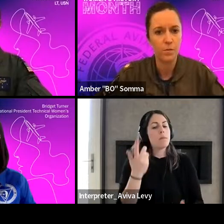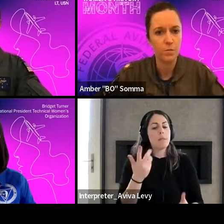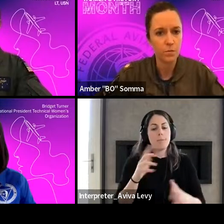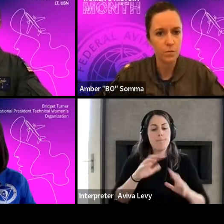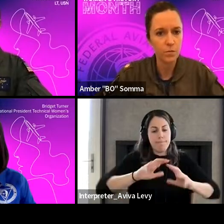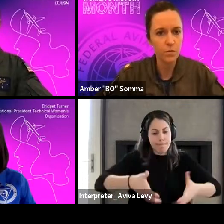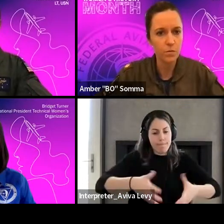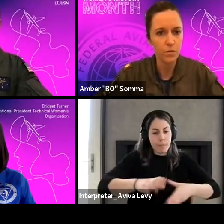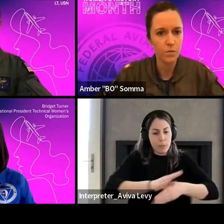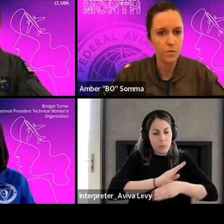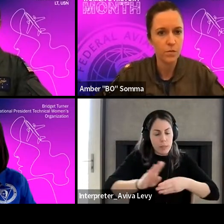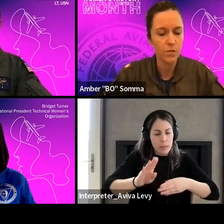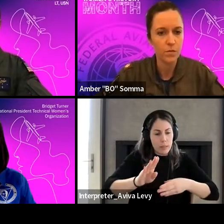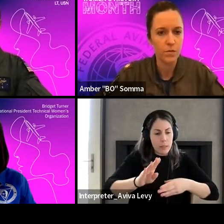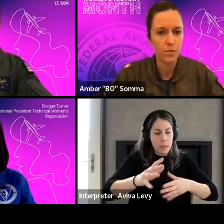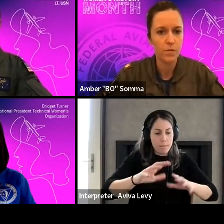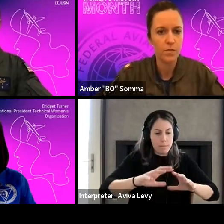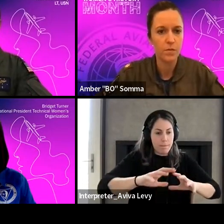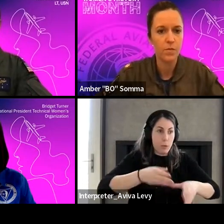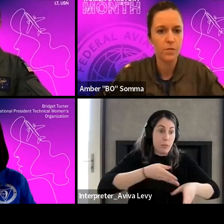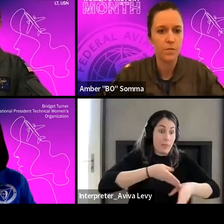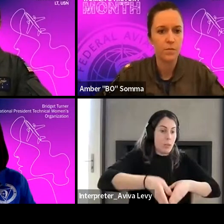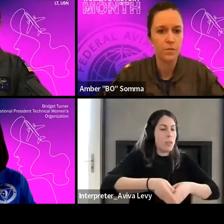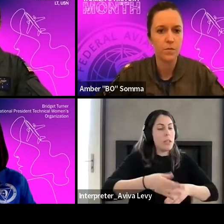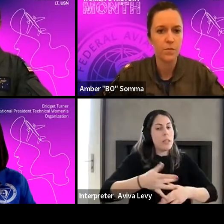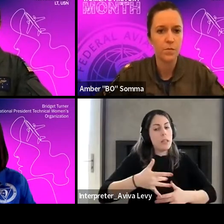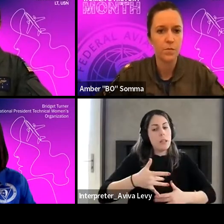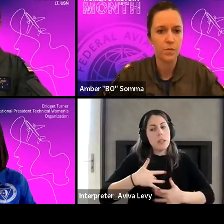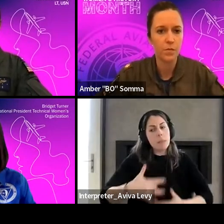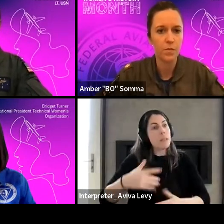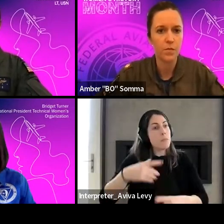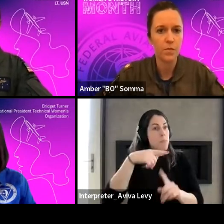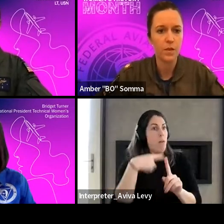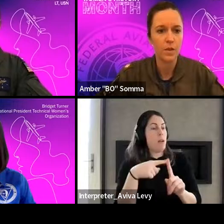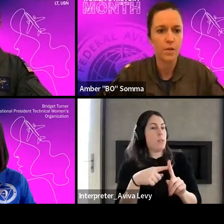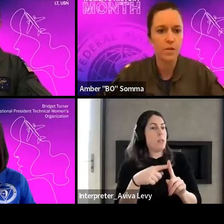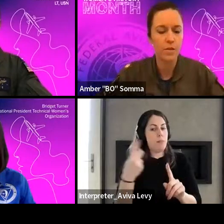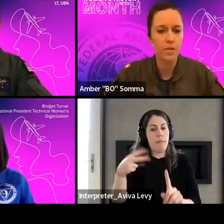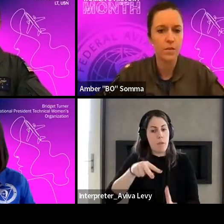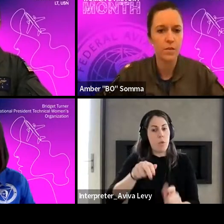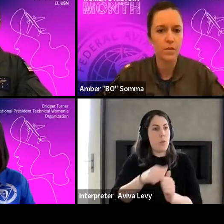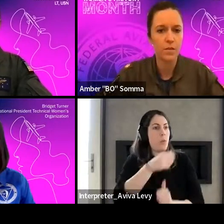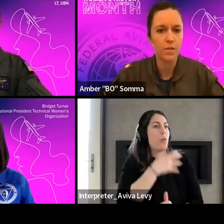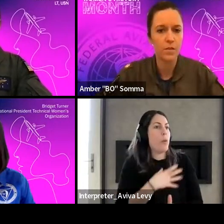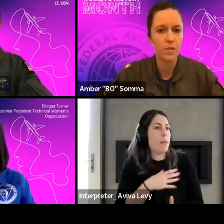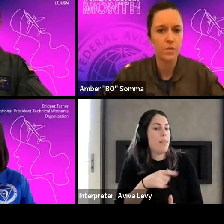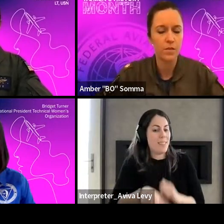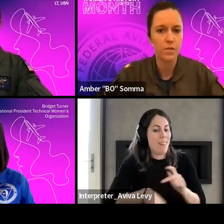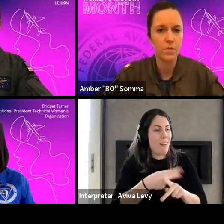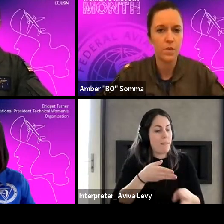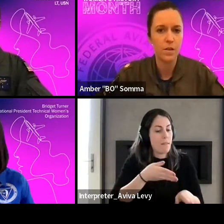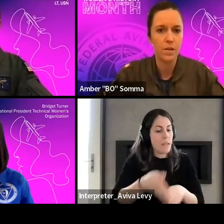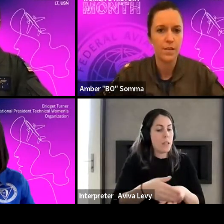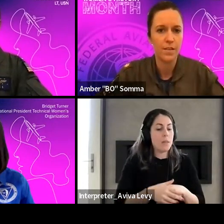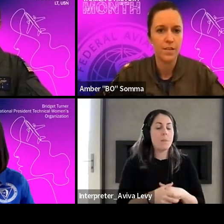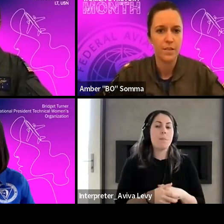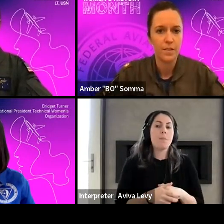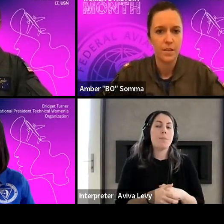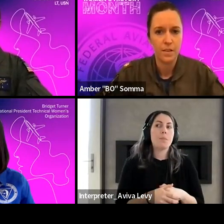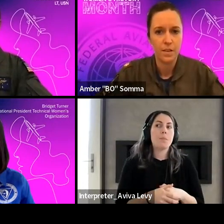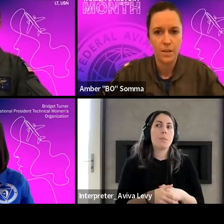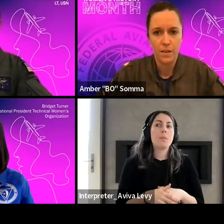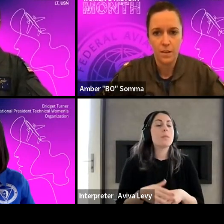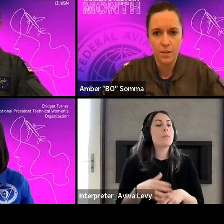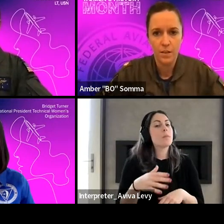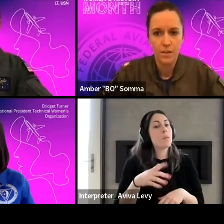either neutral or positive when it comes to the inclusivity of women in fields like this. At least when